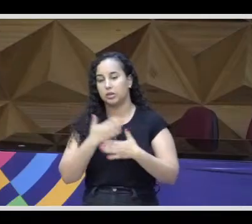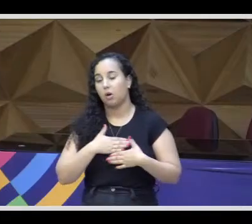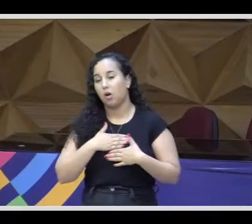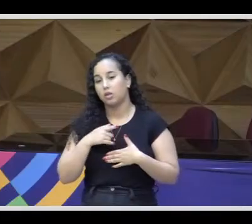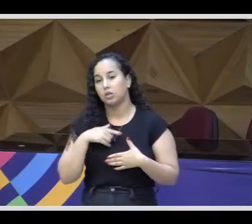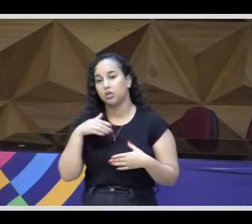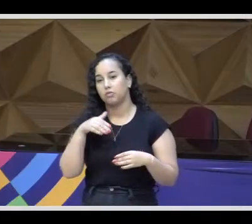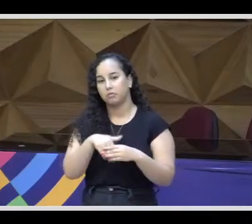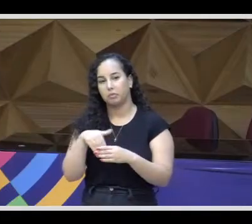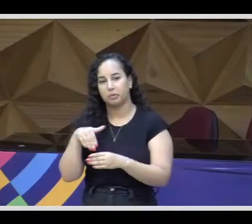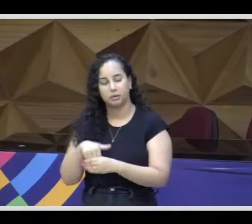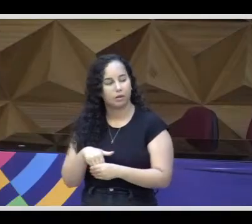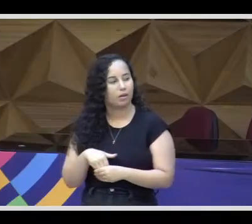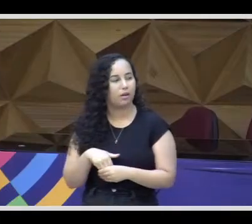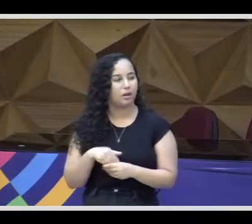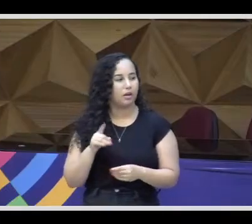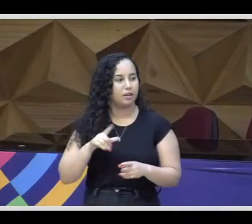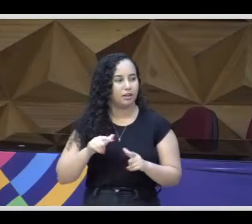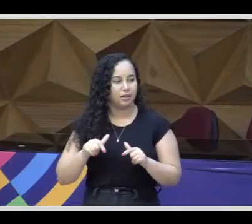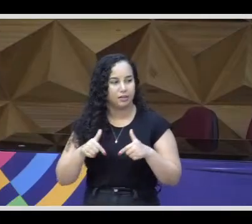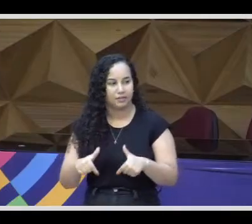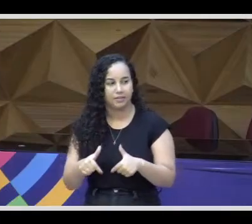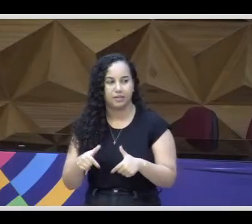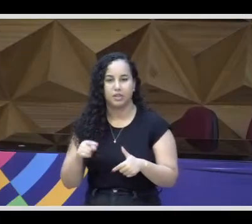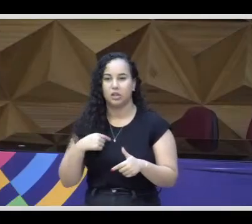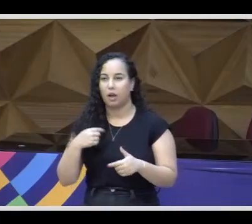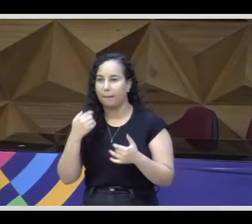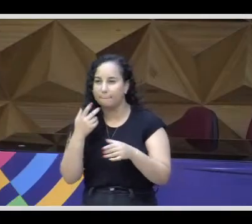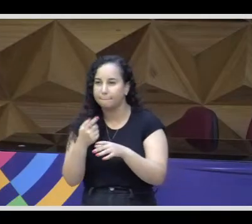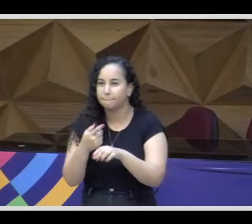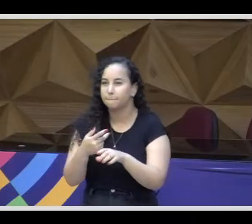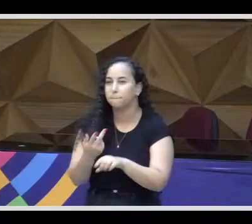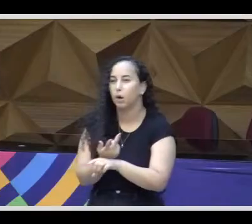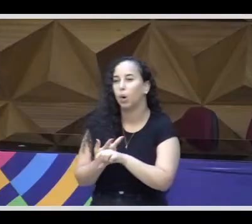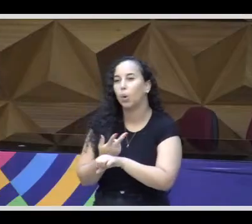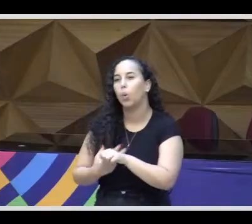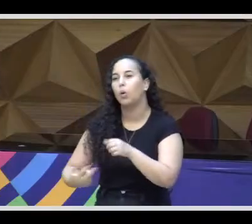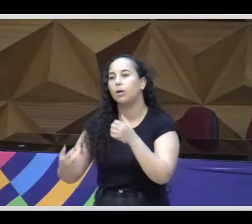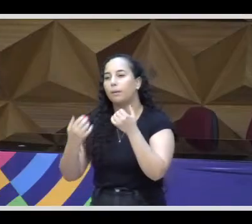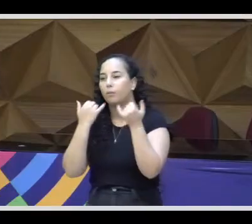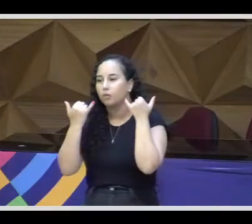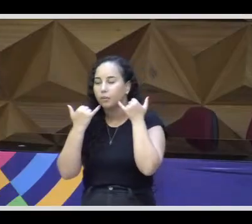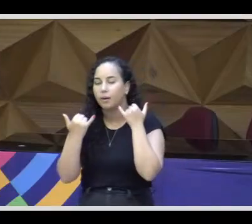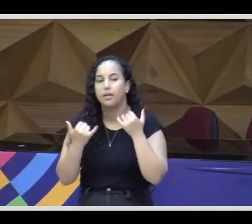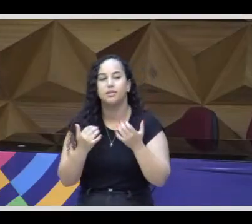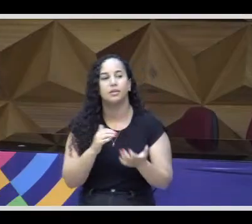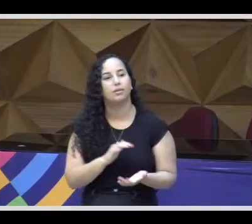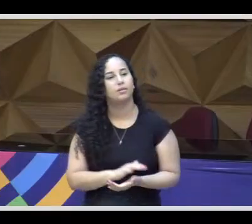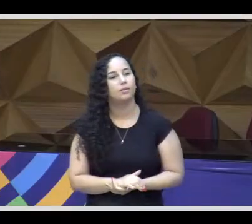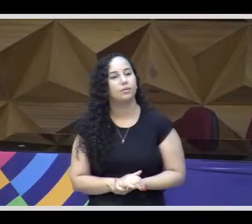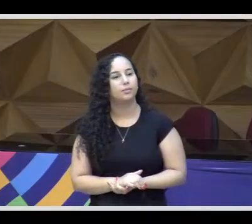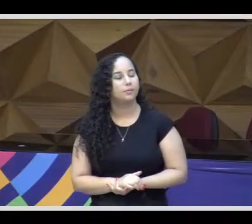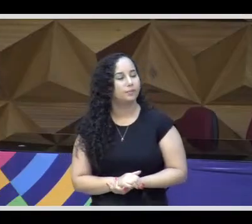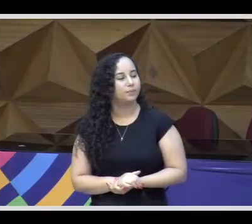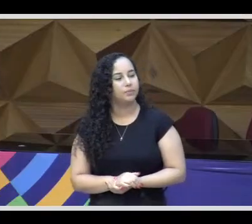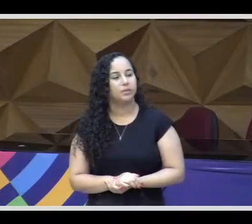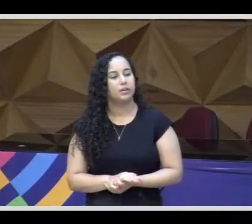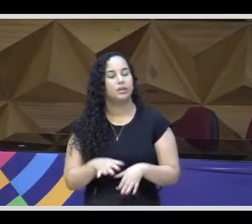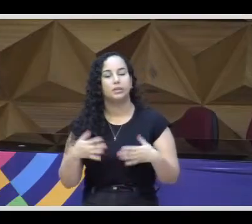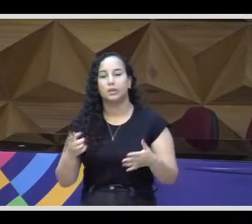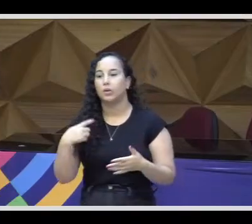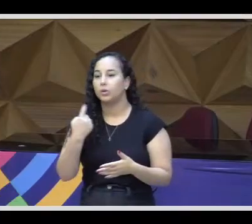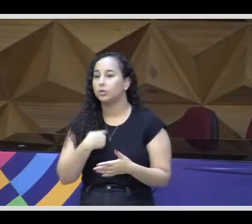voters that are active, that are looking for information, who are participating in politics, right? So we fought